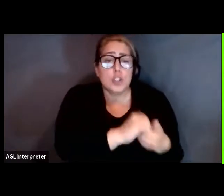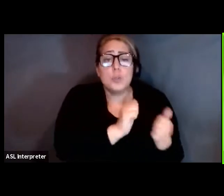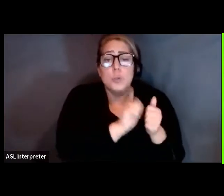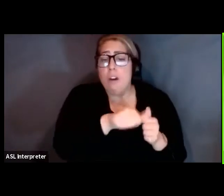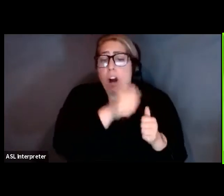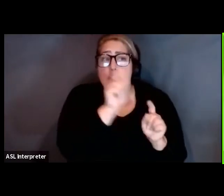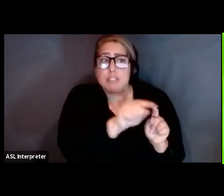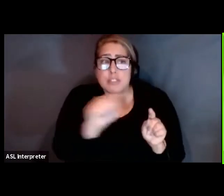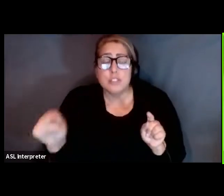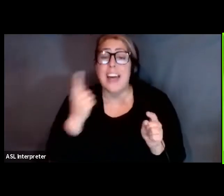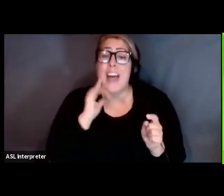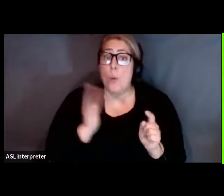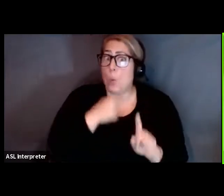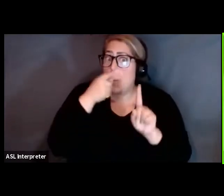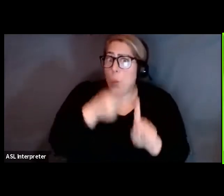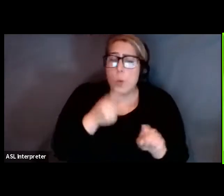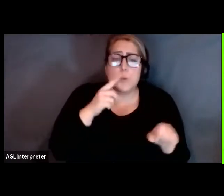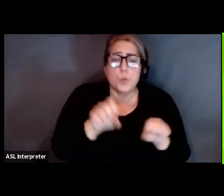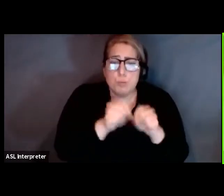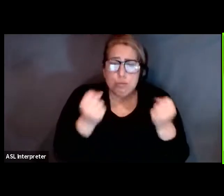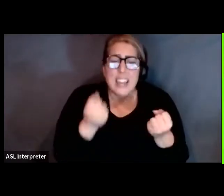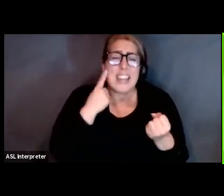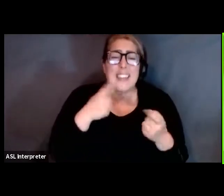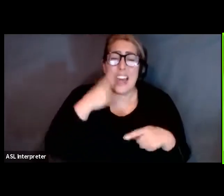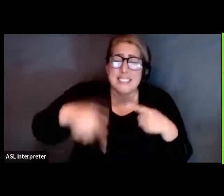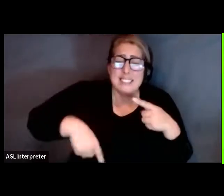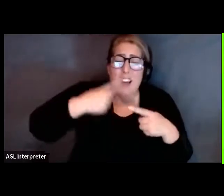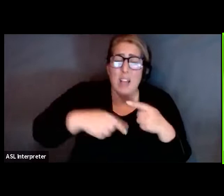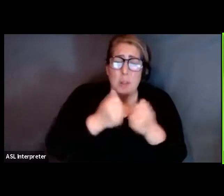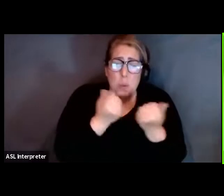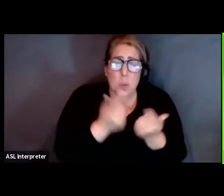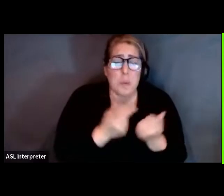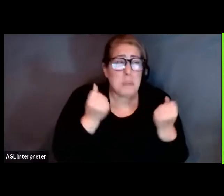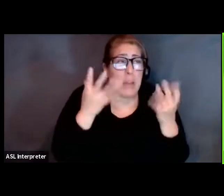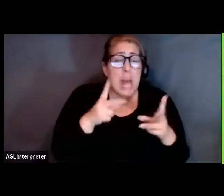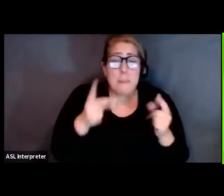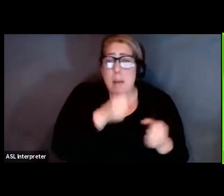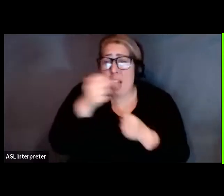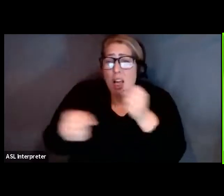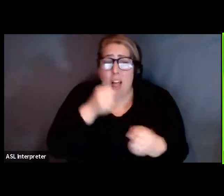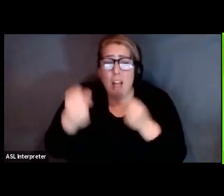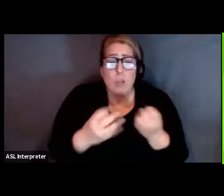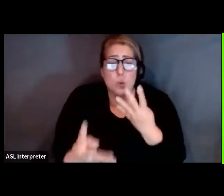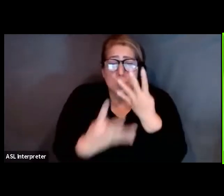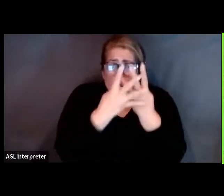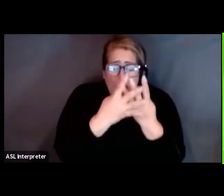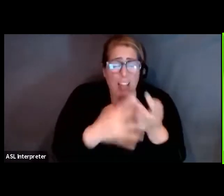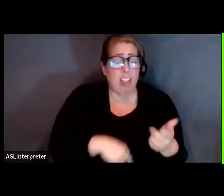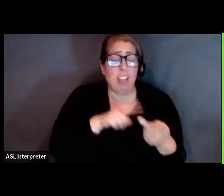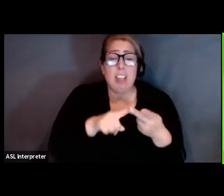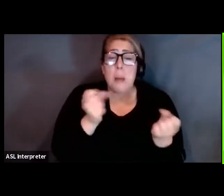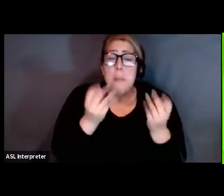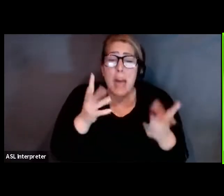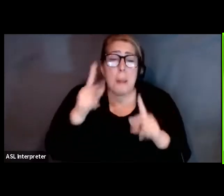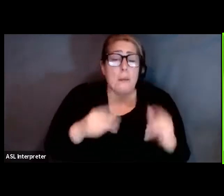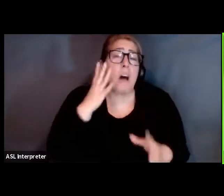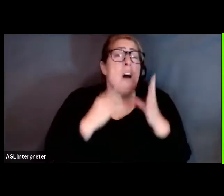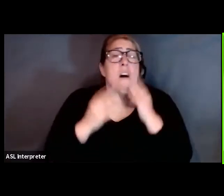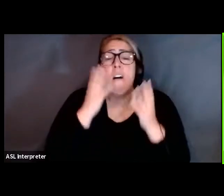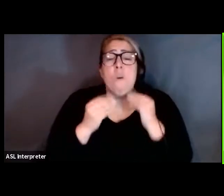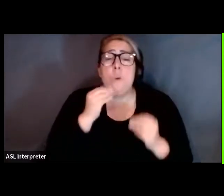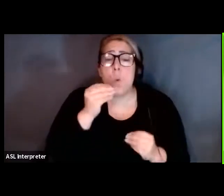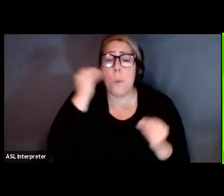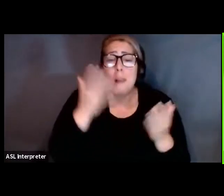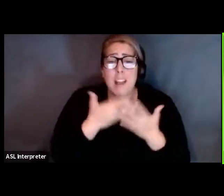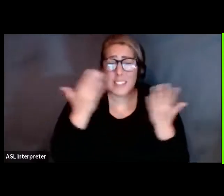mass incarceration, mass homelessness, and housing instability in New York City. Through